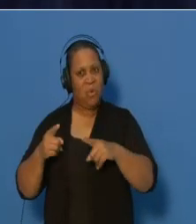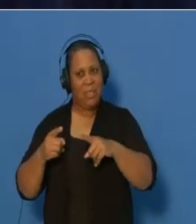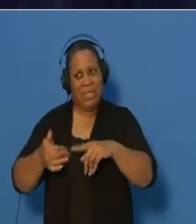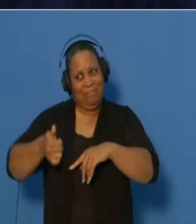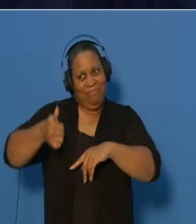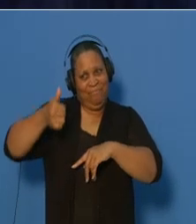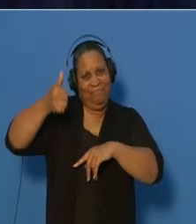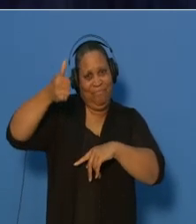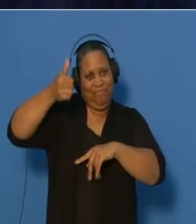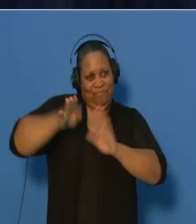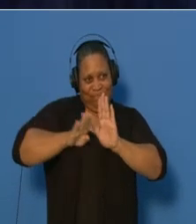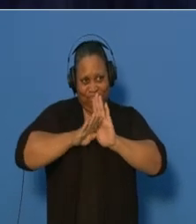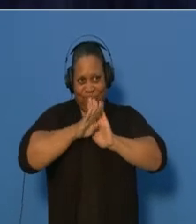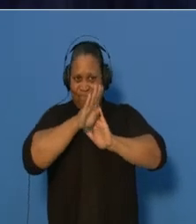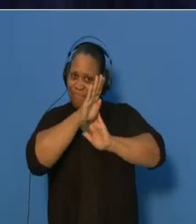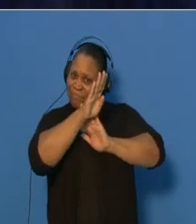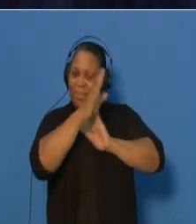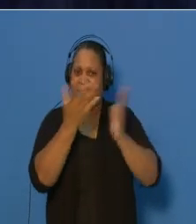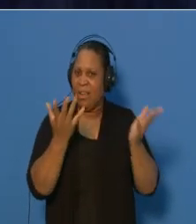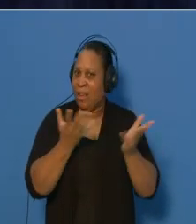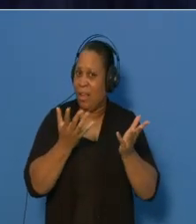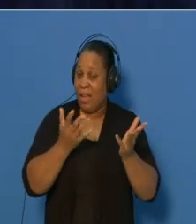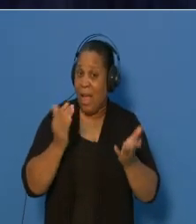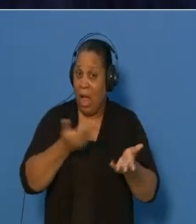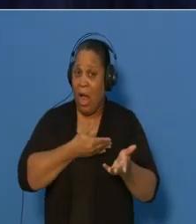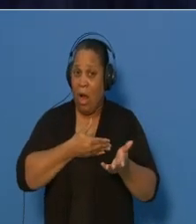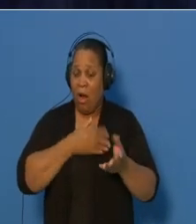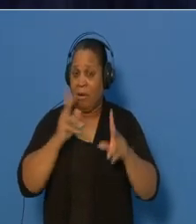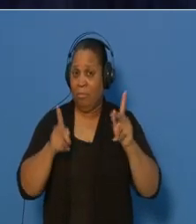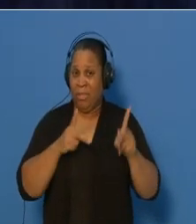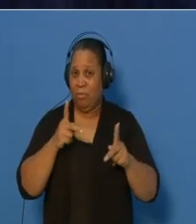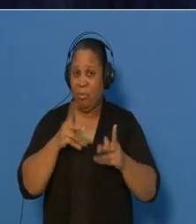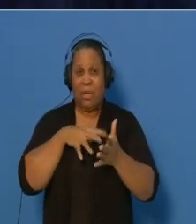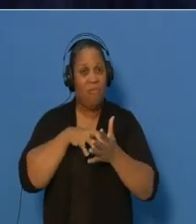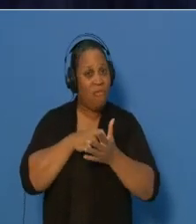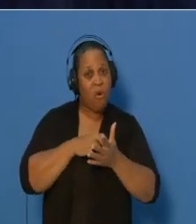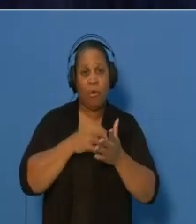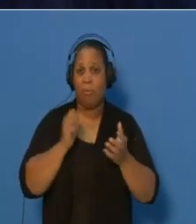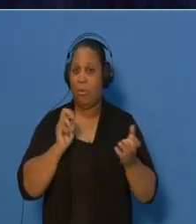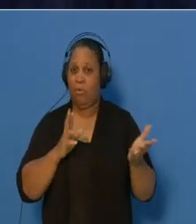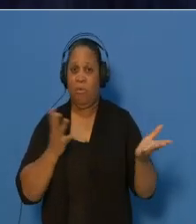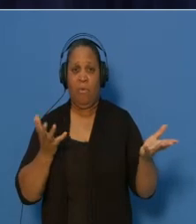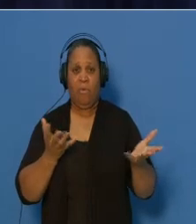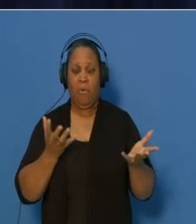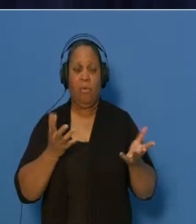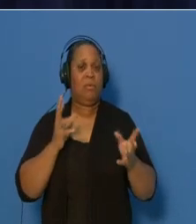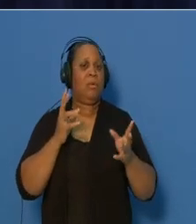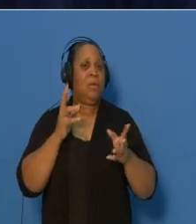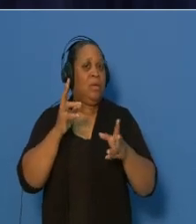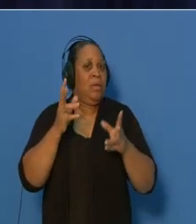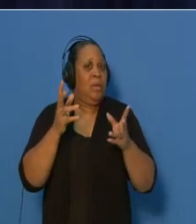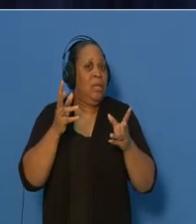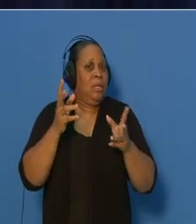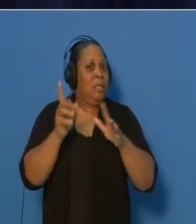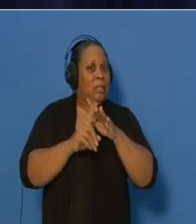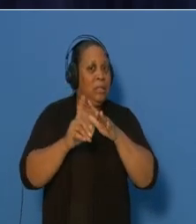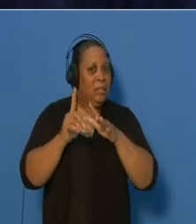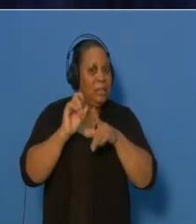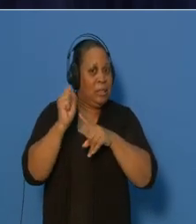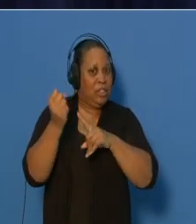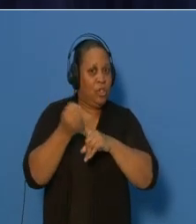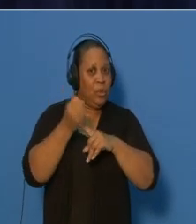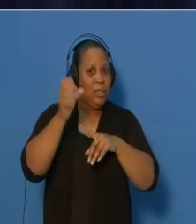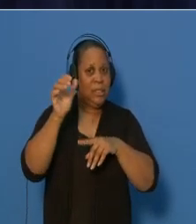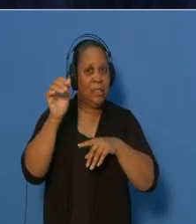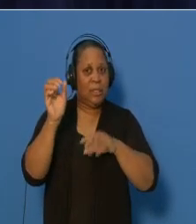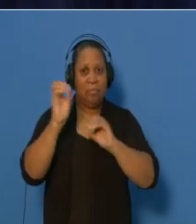it a case of our citizens being particularly vulnerable, or is it a case of there being asymptomatic